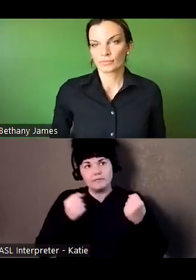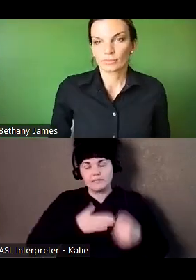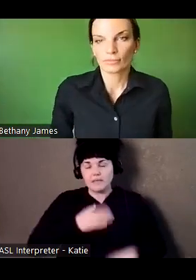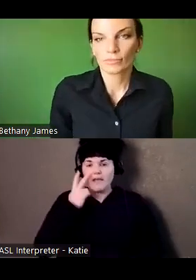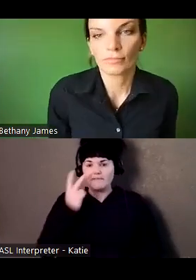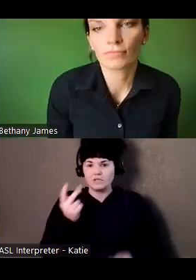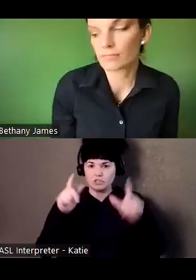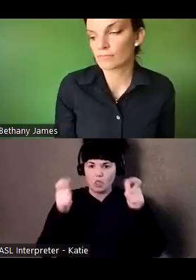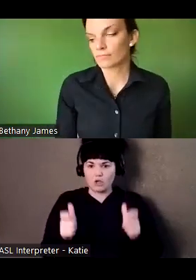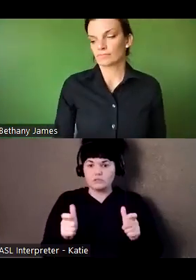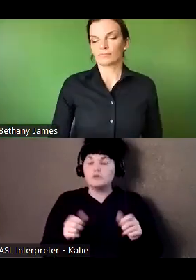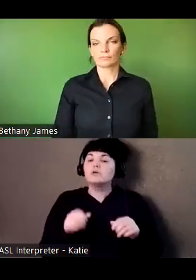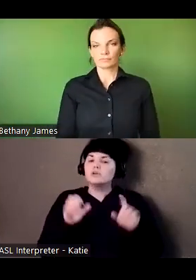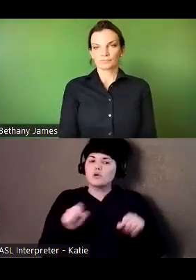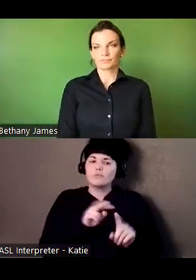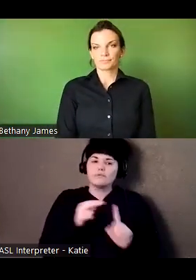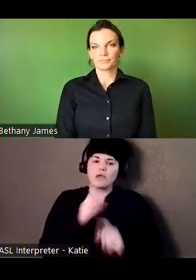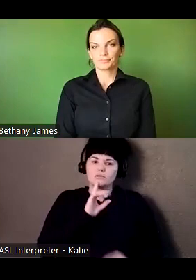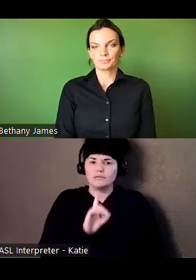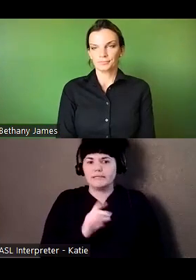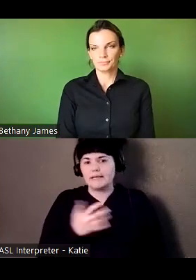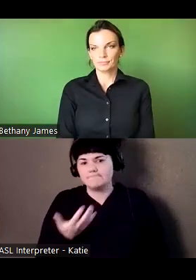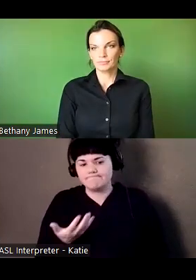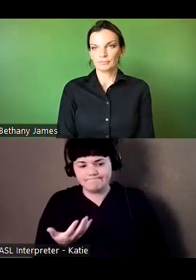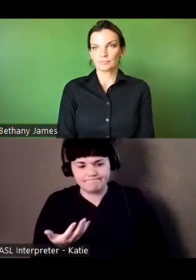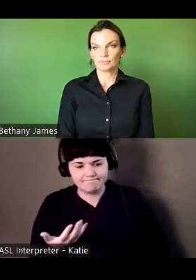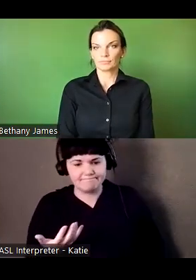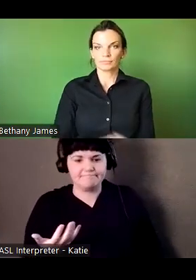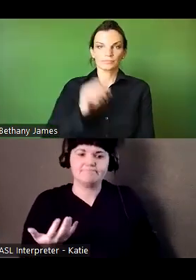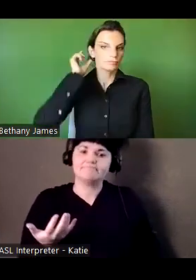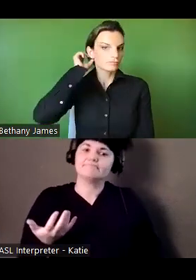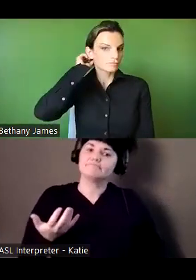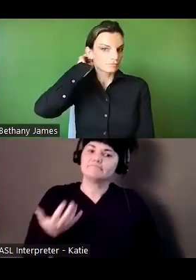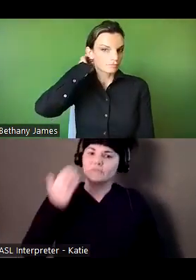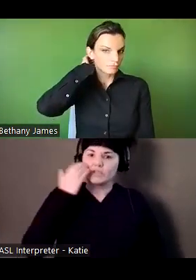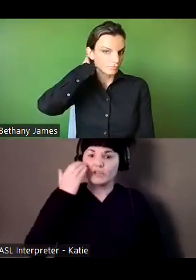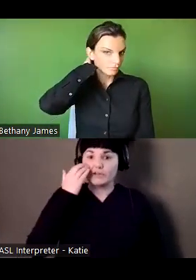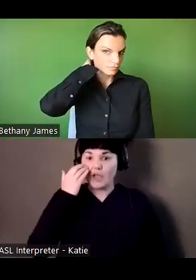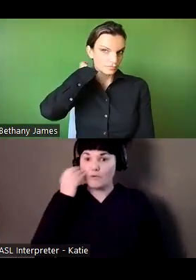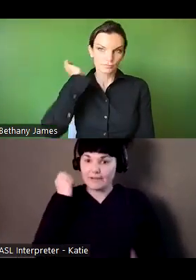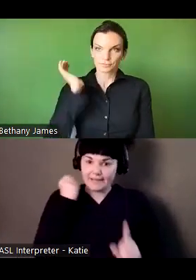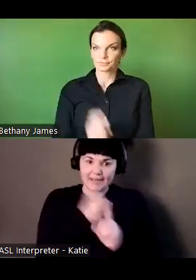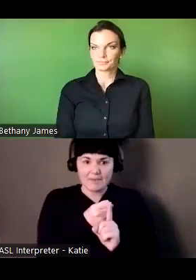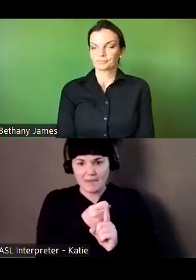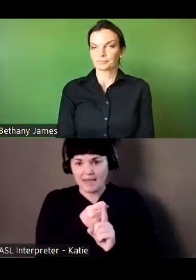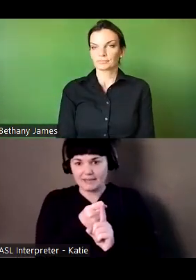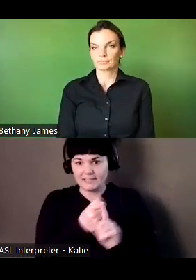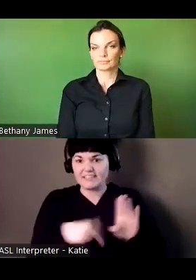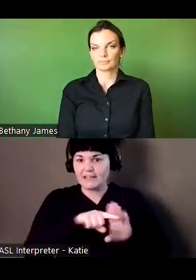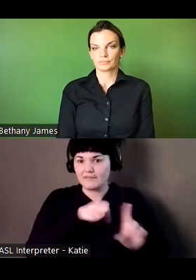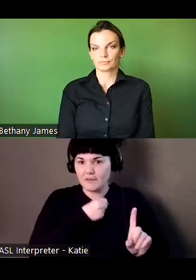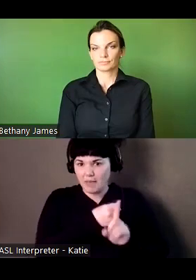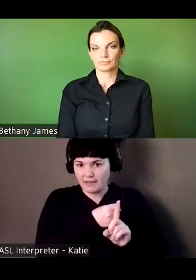could be seen as really, impacting or negatively